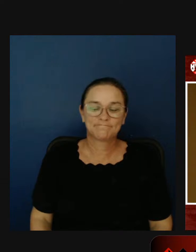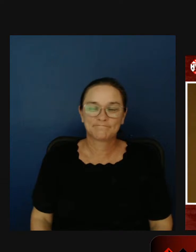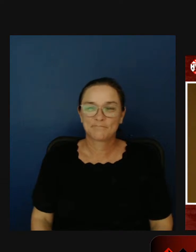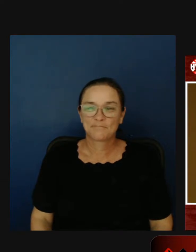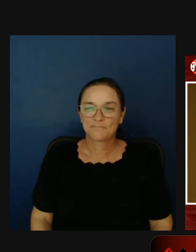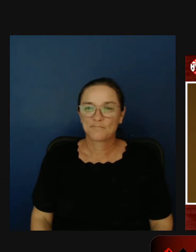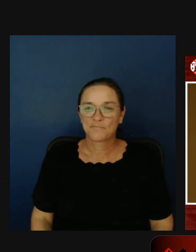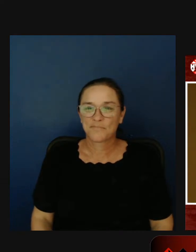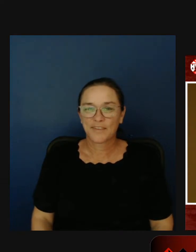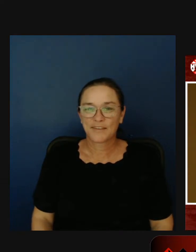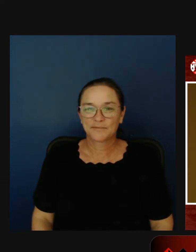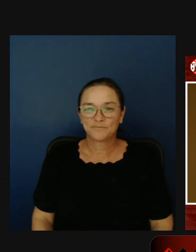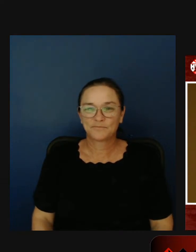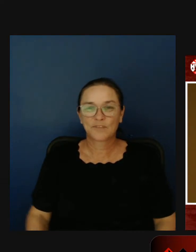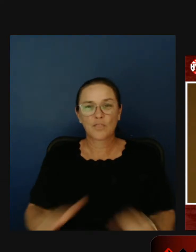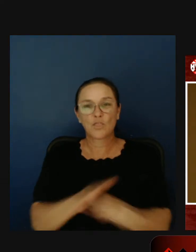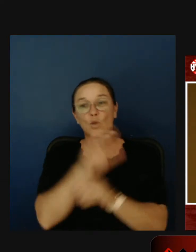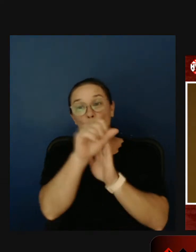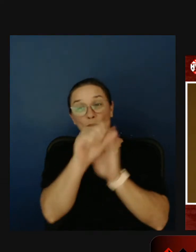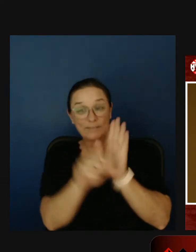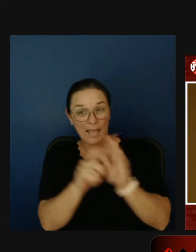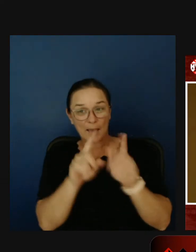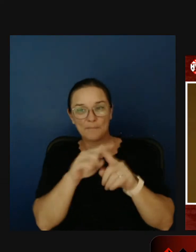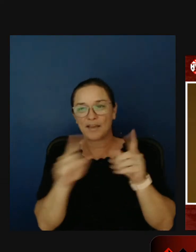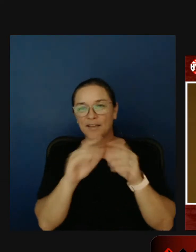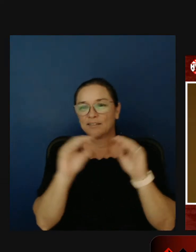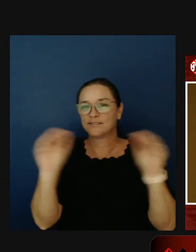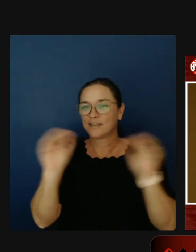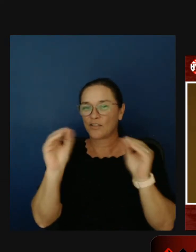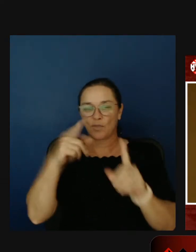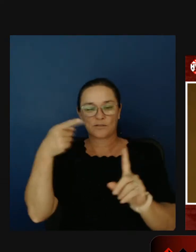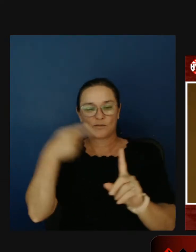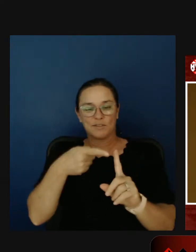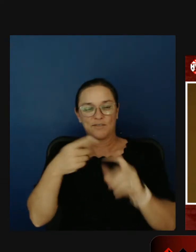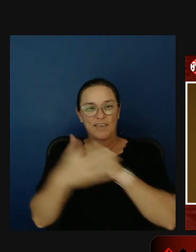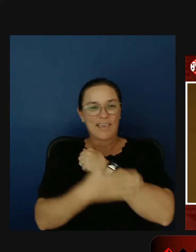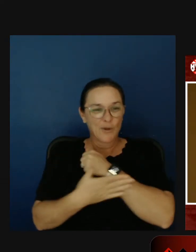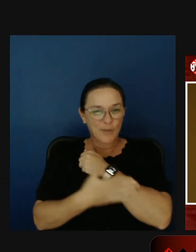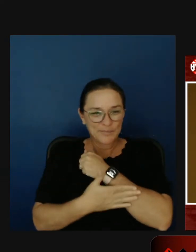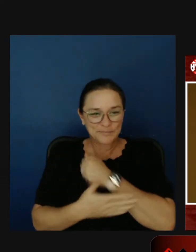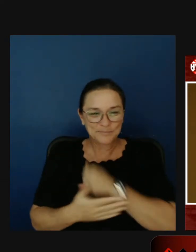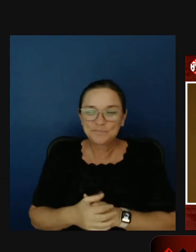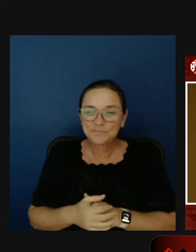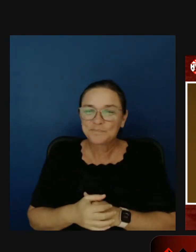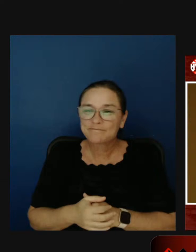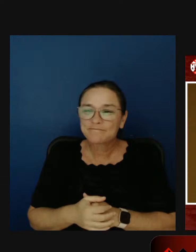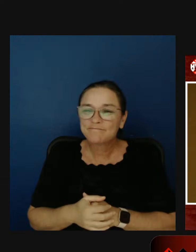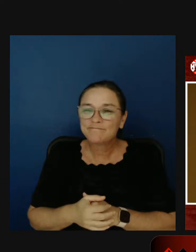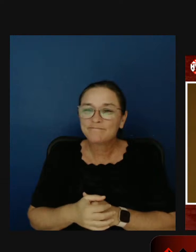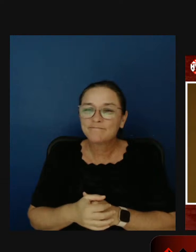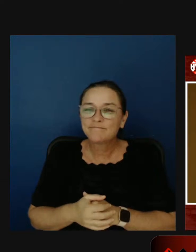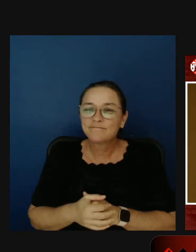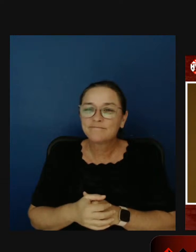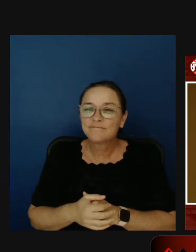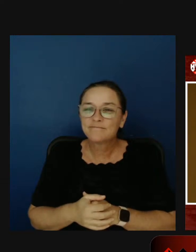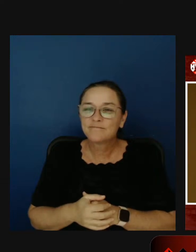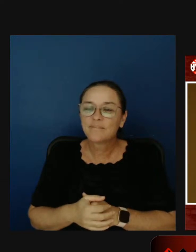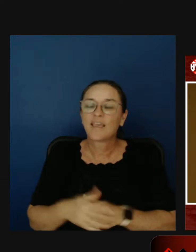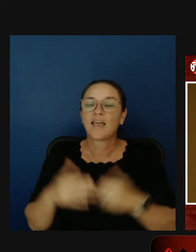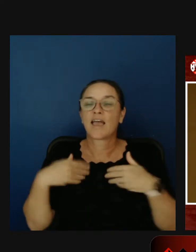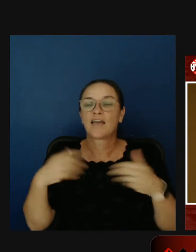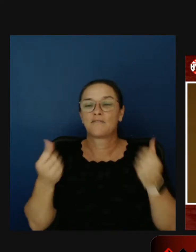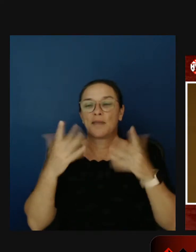there's a whole statewide map, but nothing of the specific county. So there's as you all know, there's a lot of different types